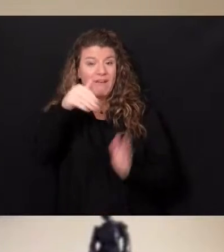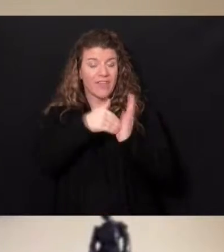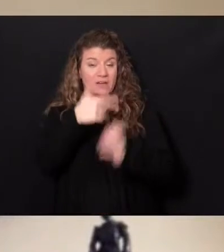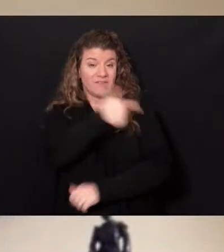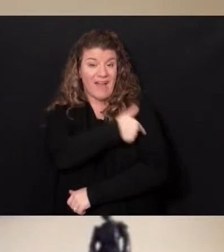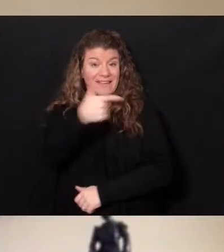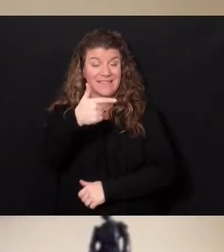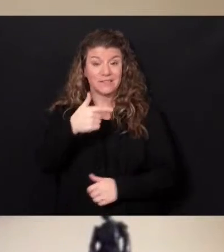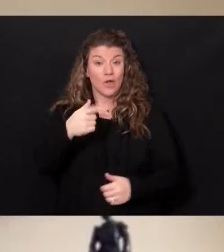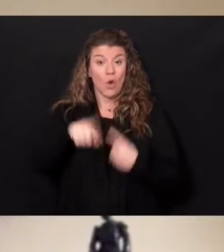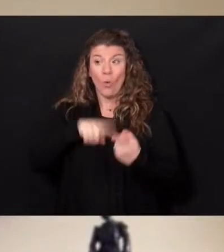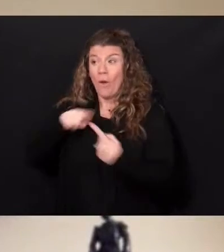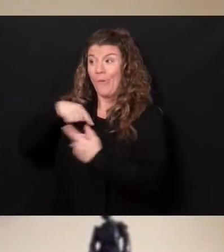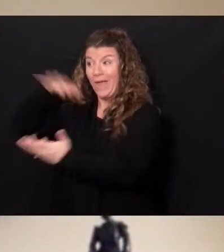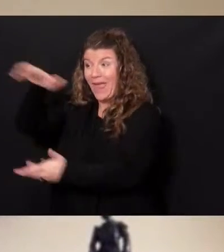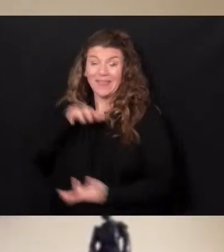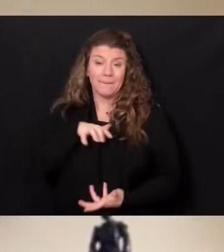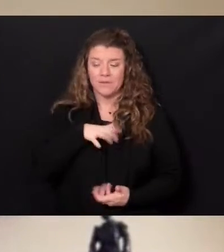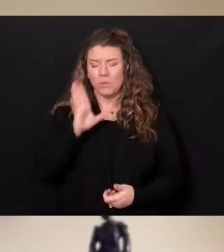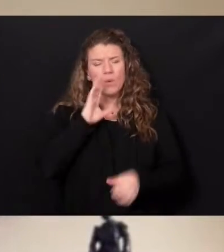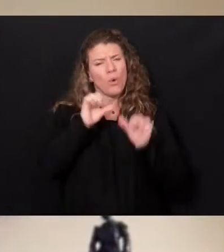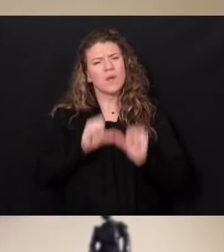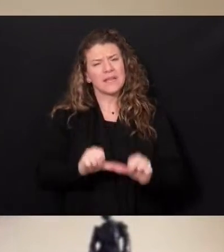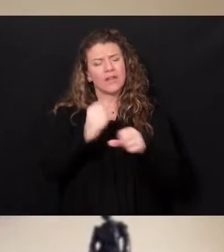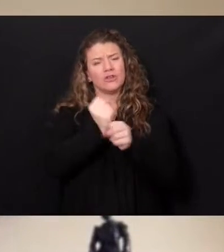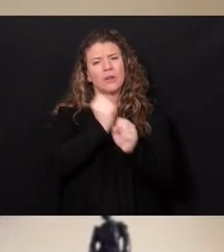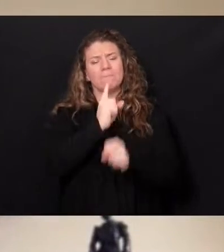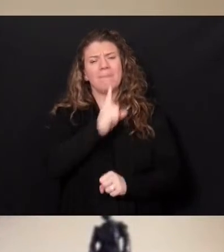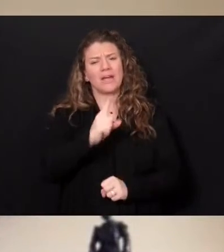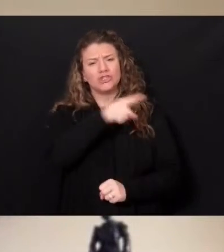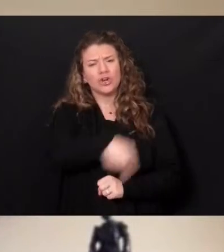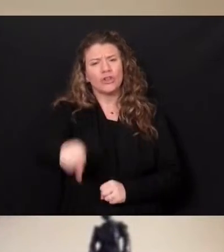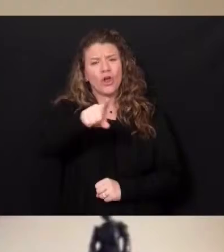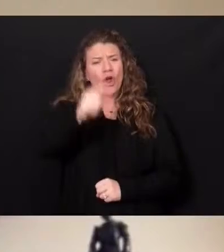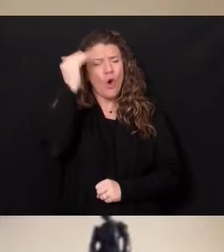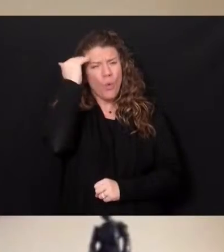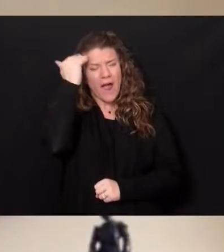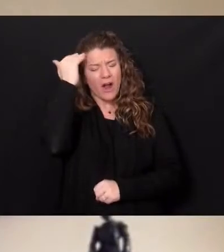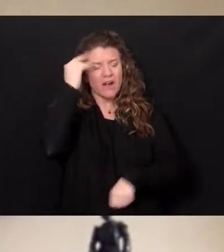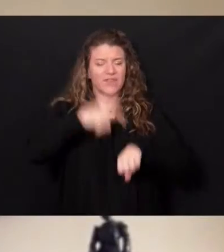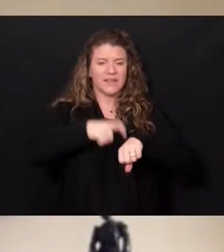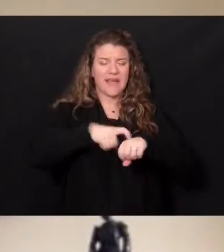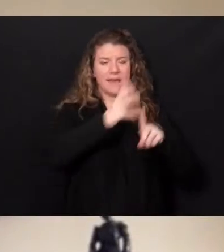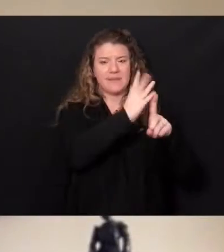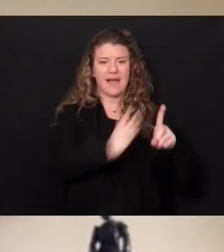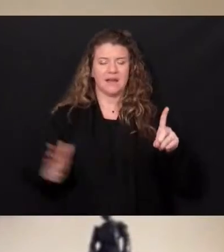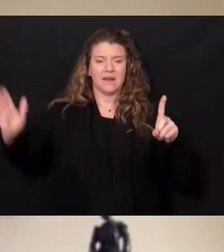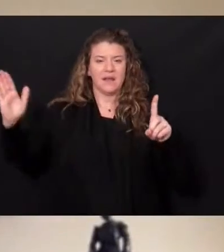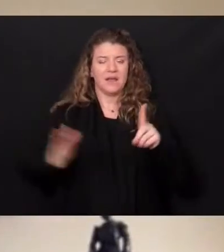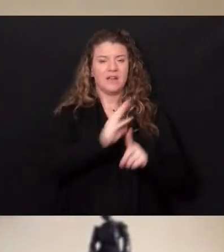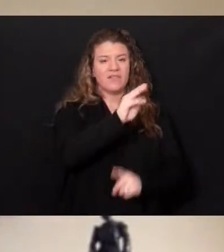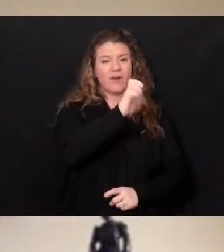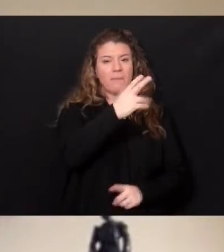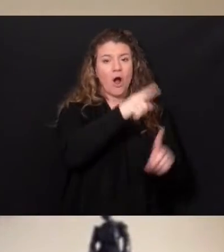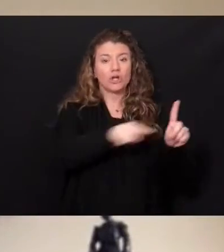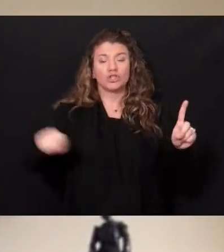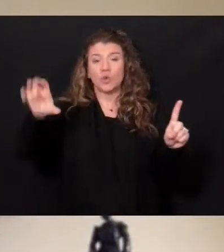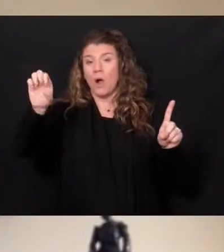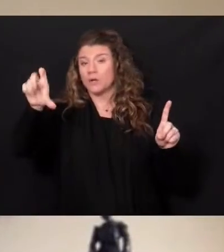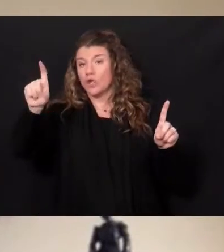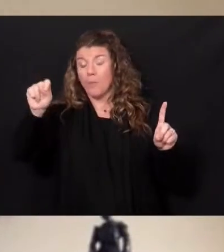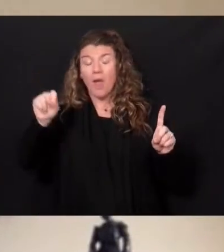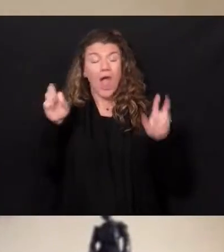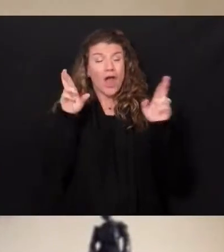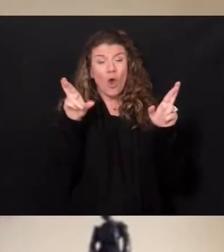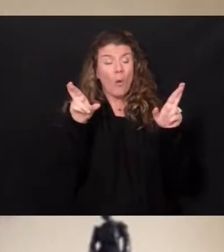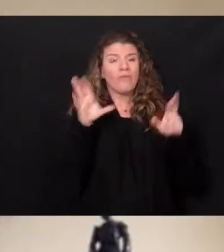So we'll continue to make sure that folks are aware of that timeline from March through October, and hopefully it will be shorter.